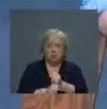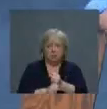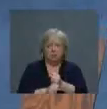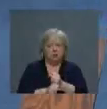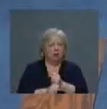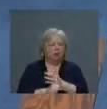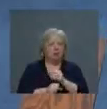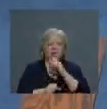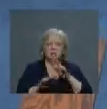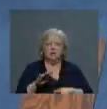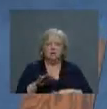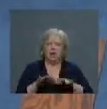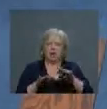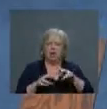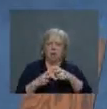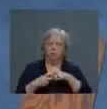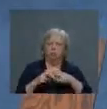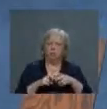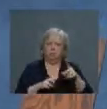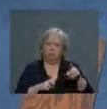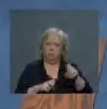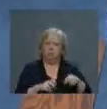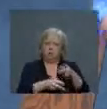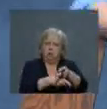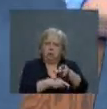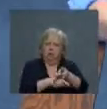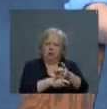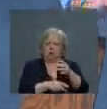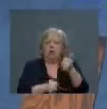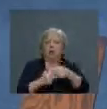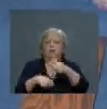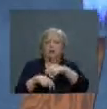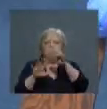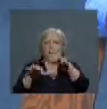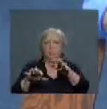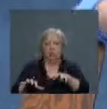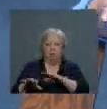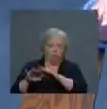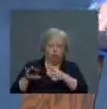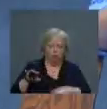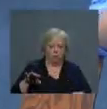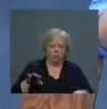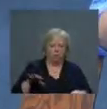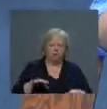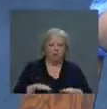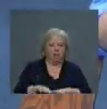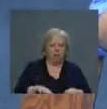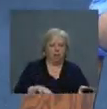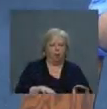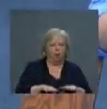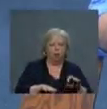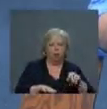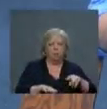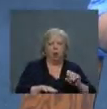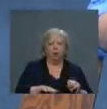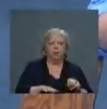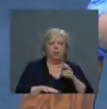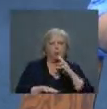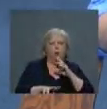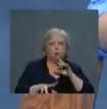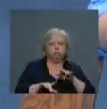there's a flooding problem y'all need to address over there. Every time it rains, that where it drops off, them lower apartments gets water